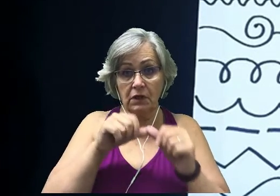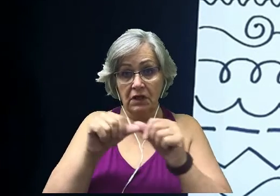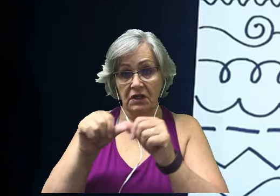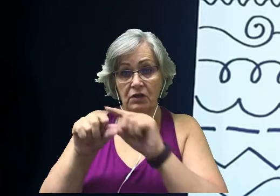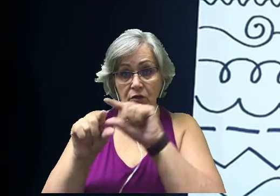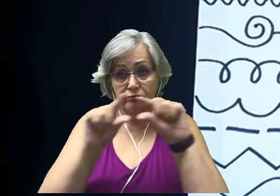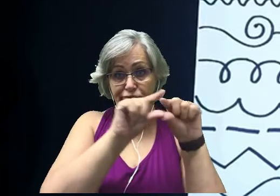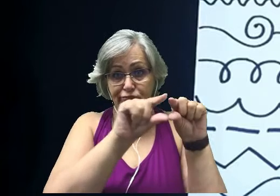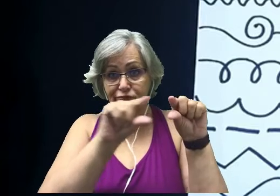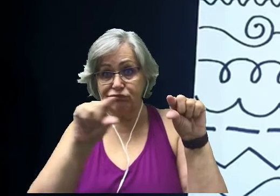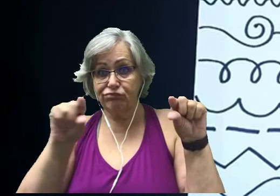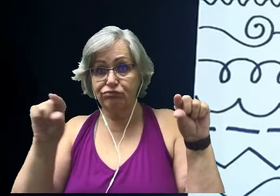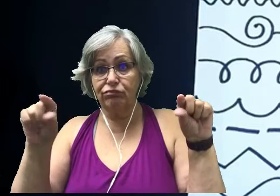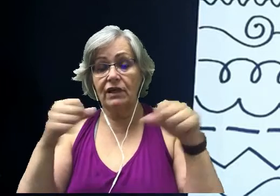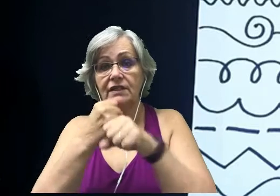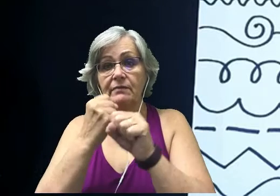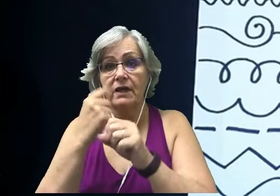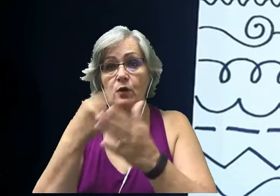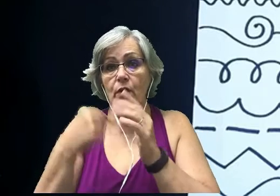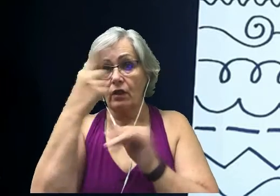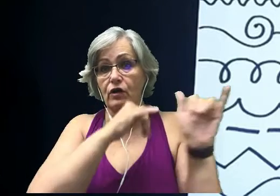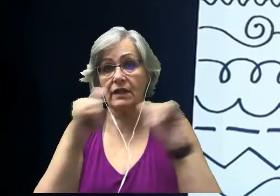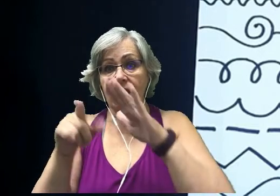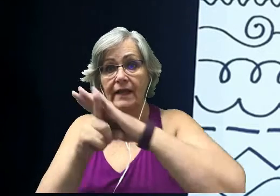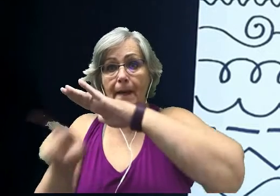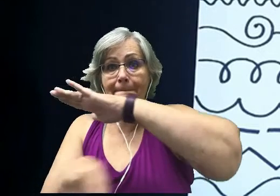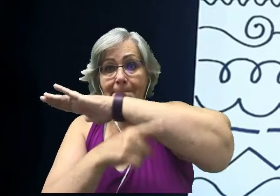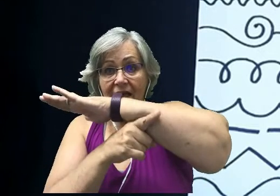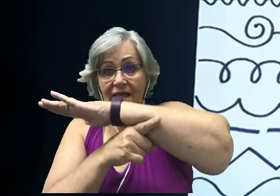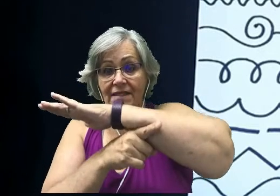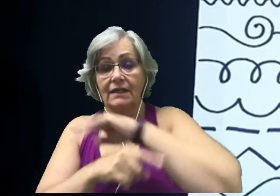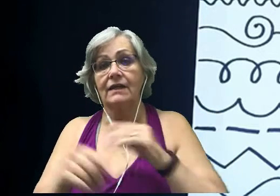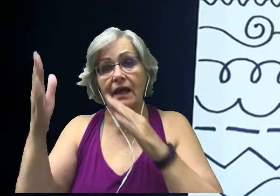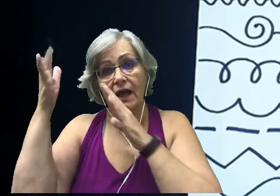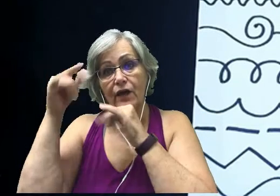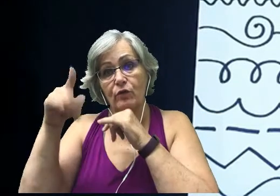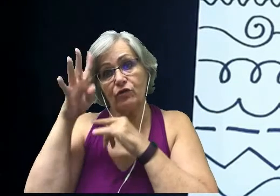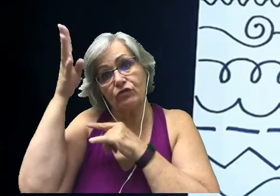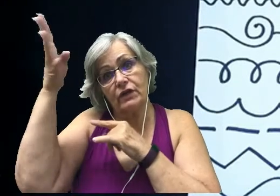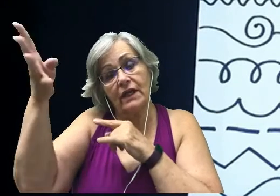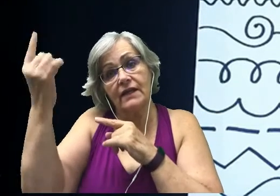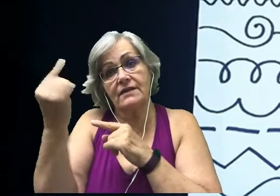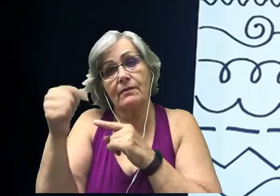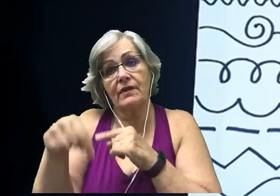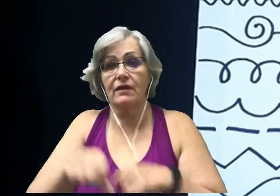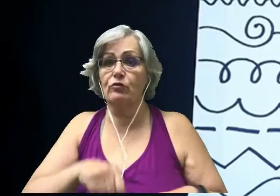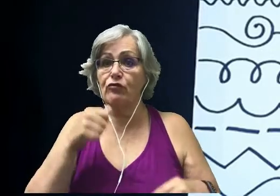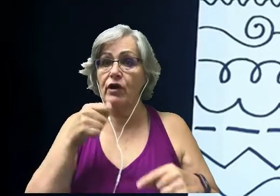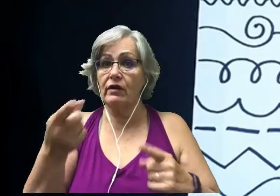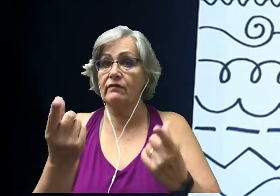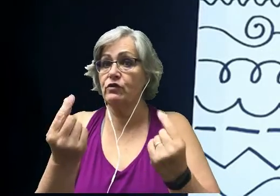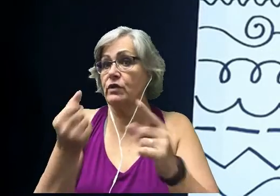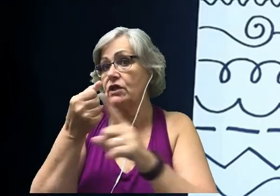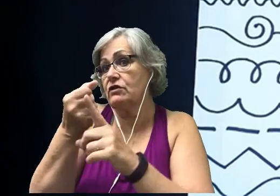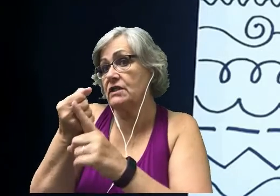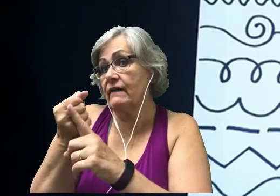I continued that all the way across my paper to make what looks like a woven basket. I hope you came up with something that you're